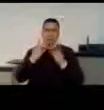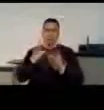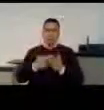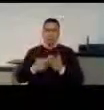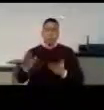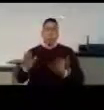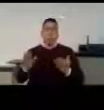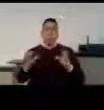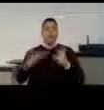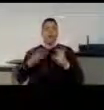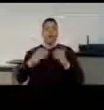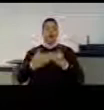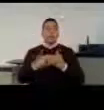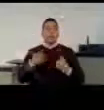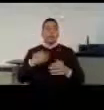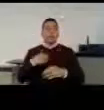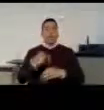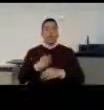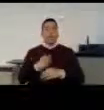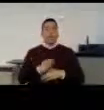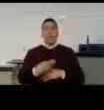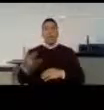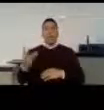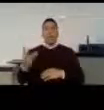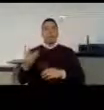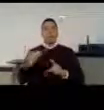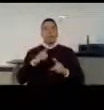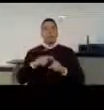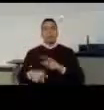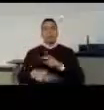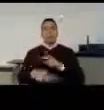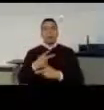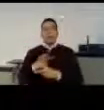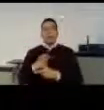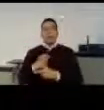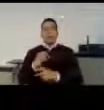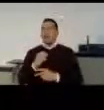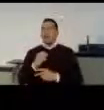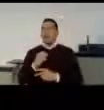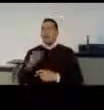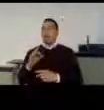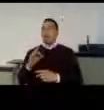resources. And you might have a classroom where there are multiple different